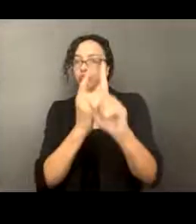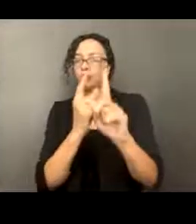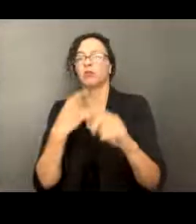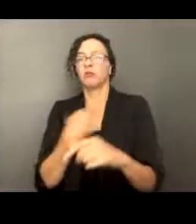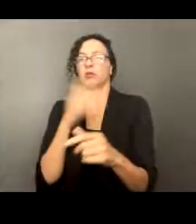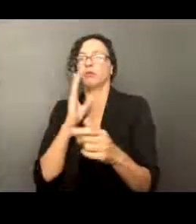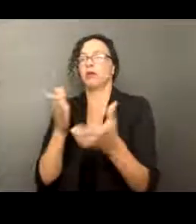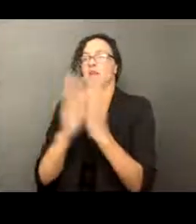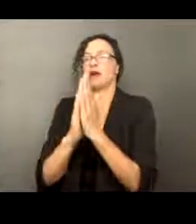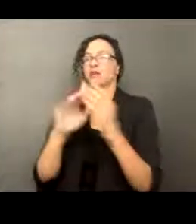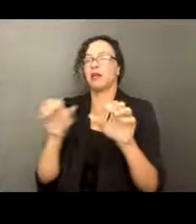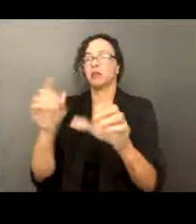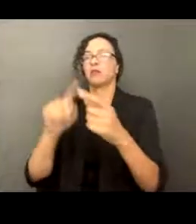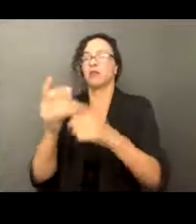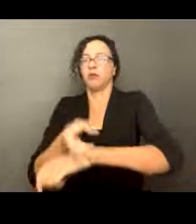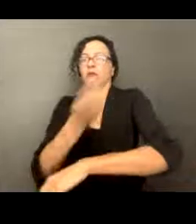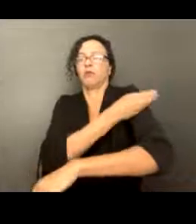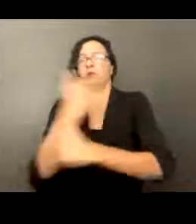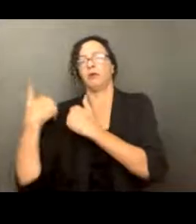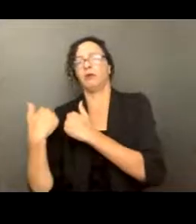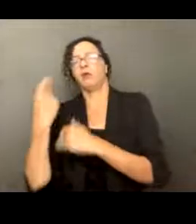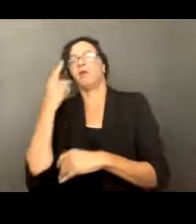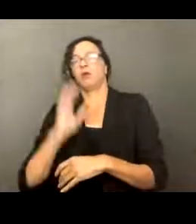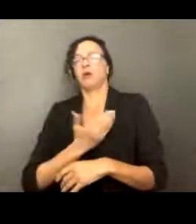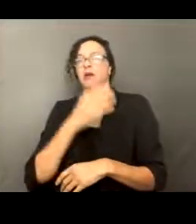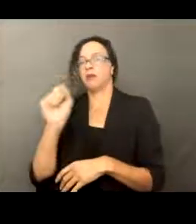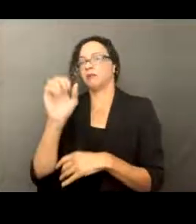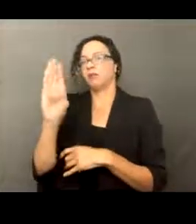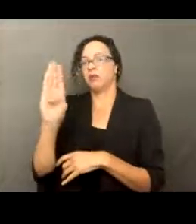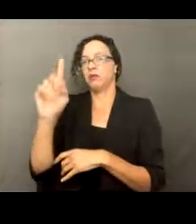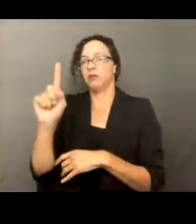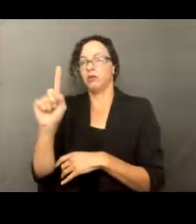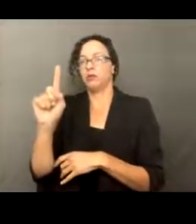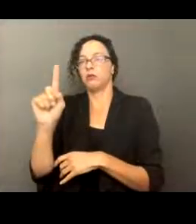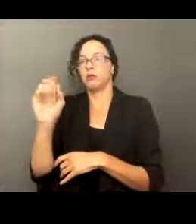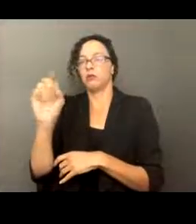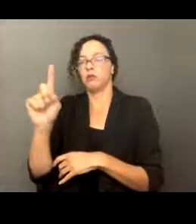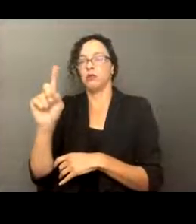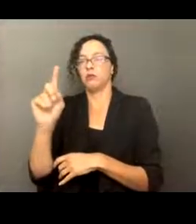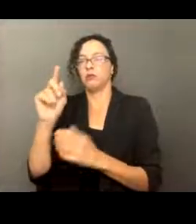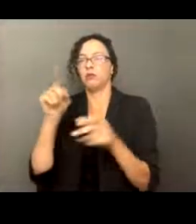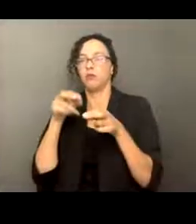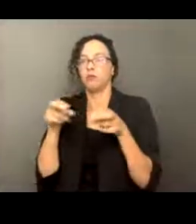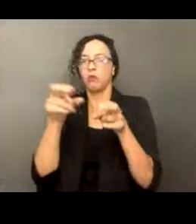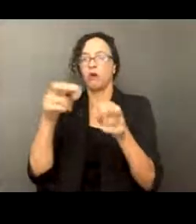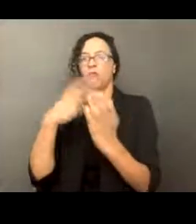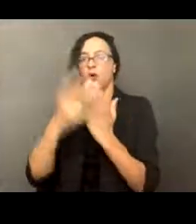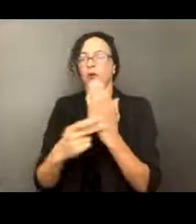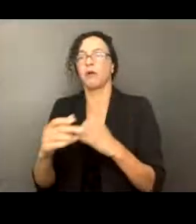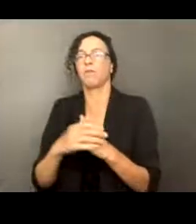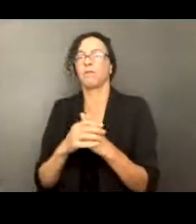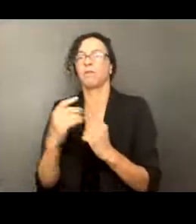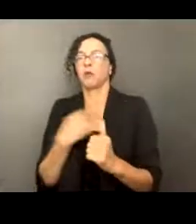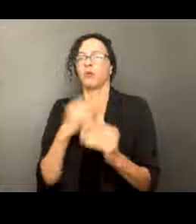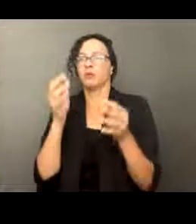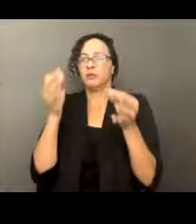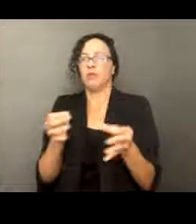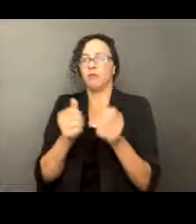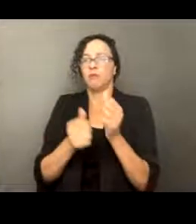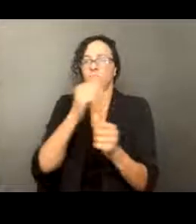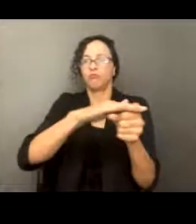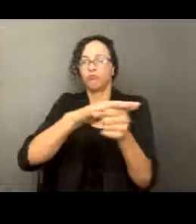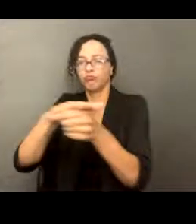the SB1 Local Streets and Roads program. We deemed most jurisdictions eligible for these formulaic funds at our last meeting.